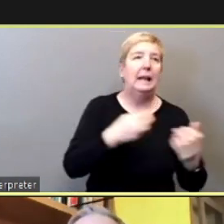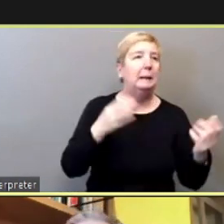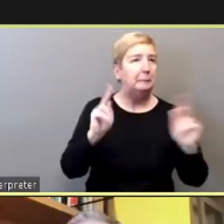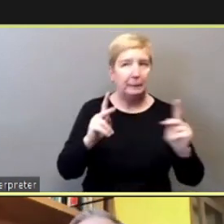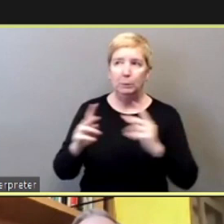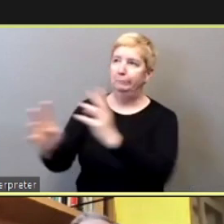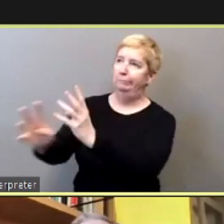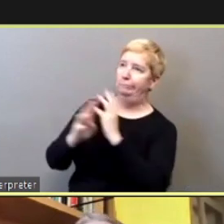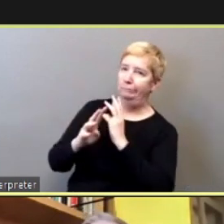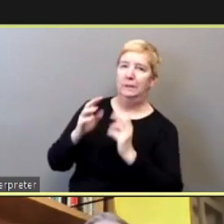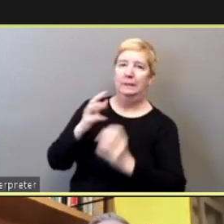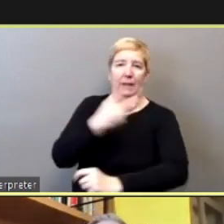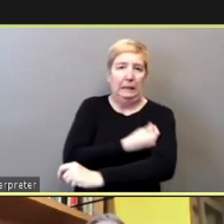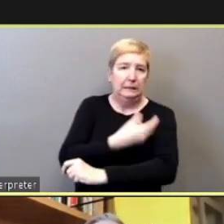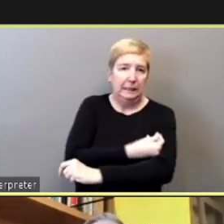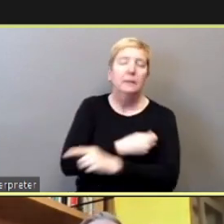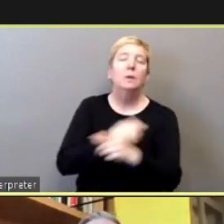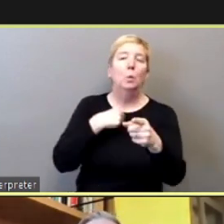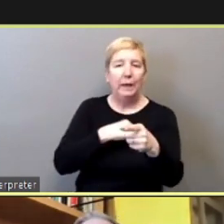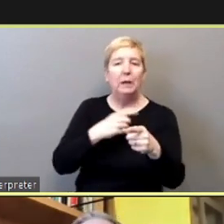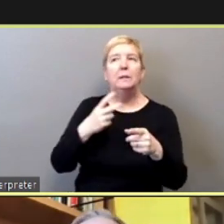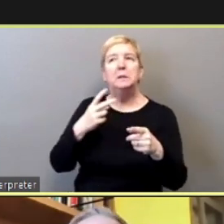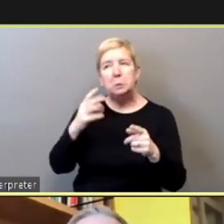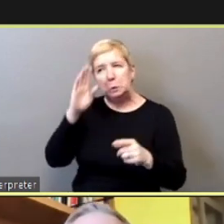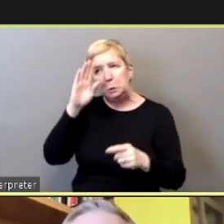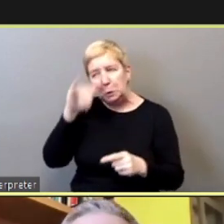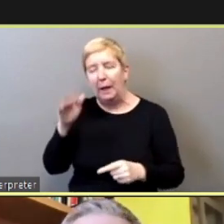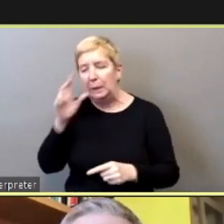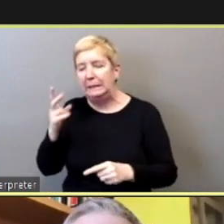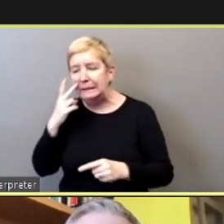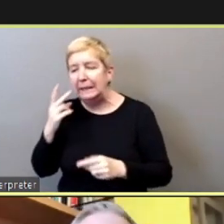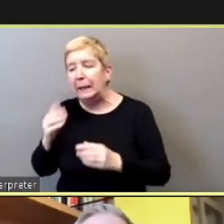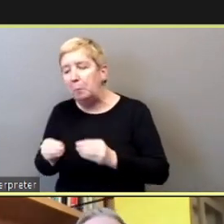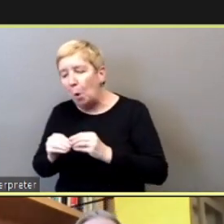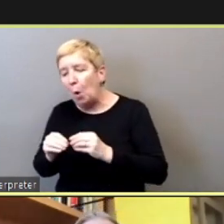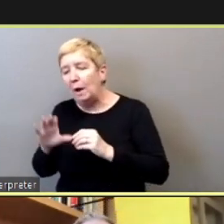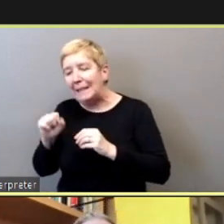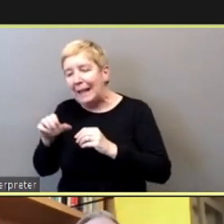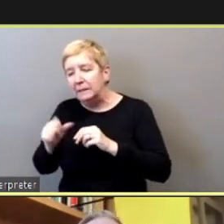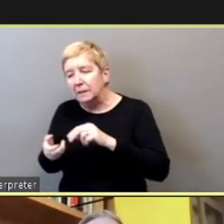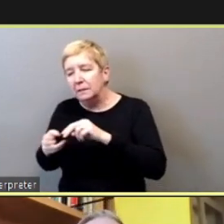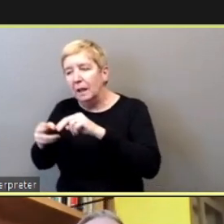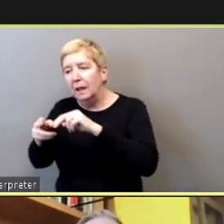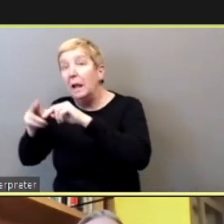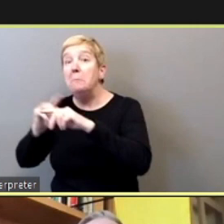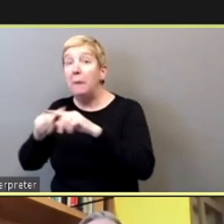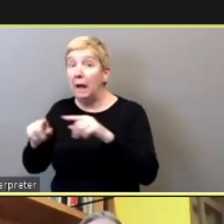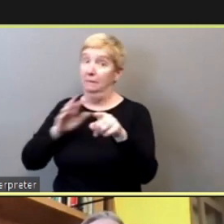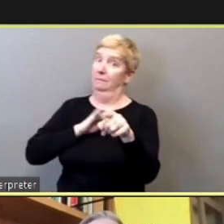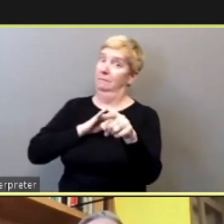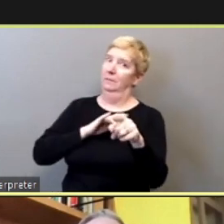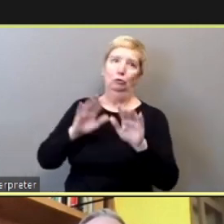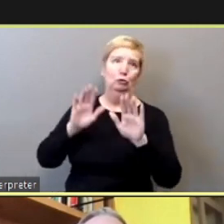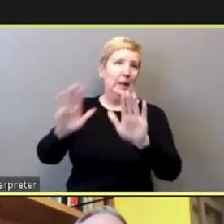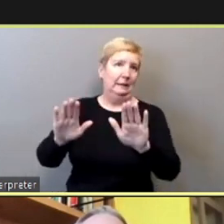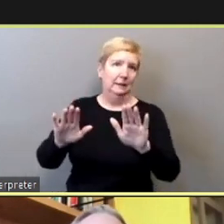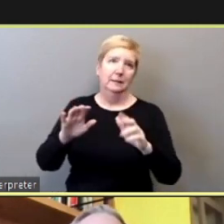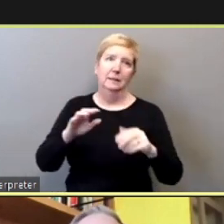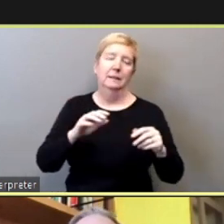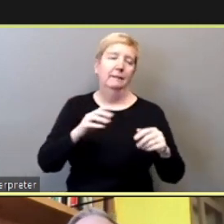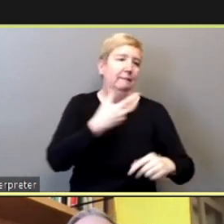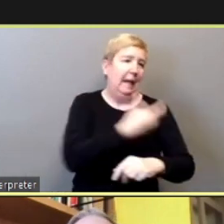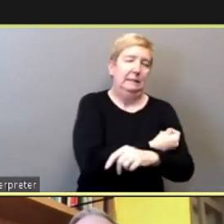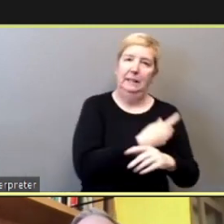because we know that we would see an uptick in cases as we reopen. And so this is a great combination. The vaccine came at a great